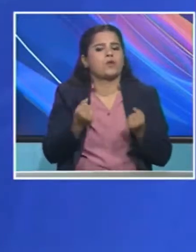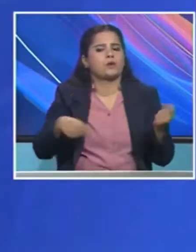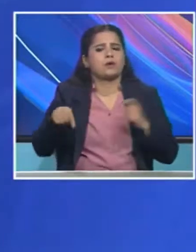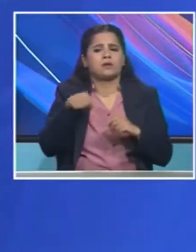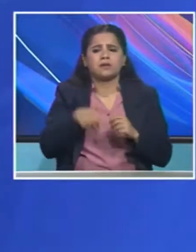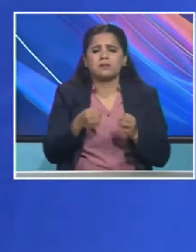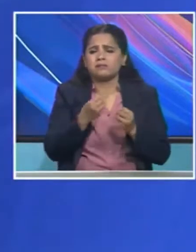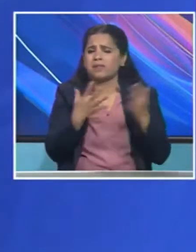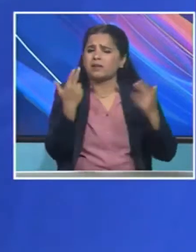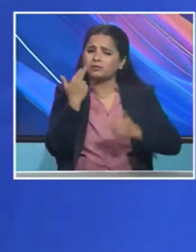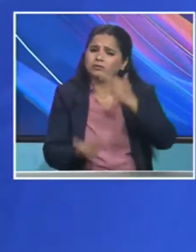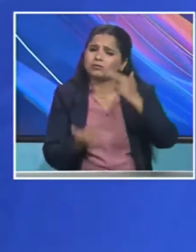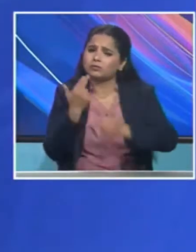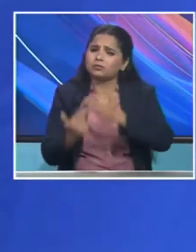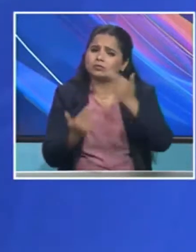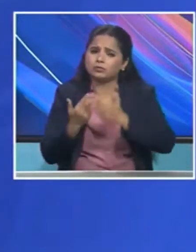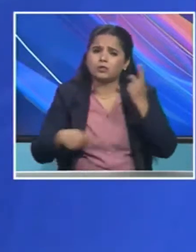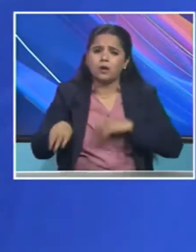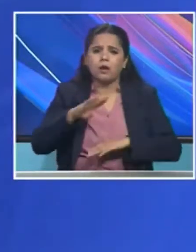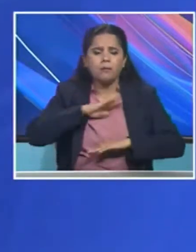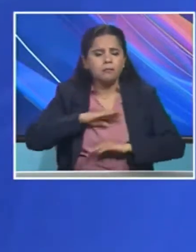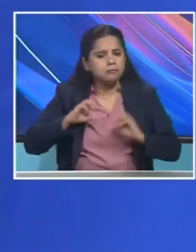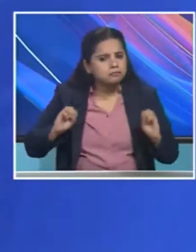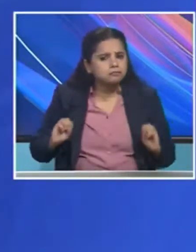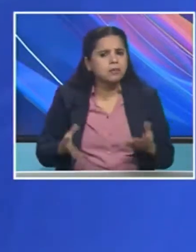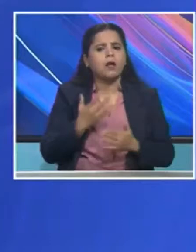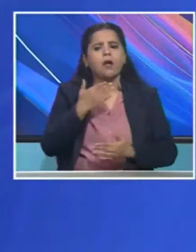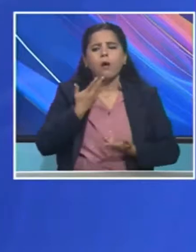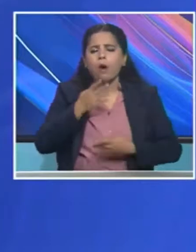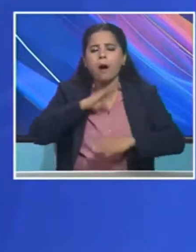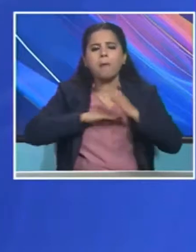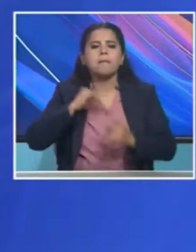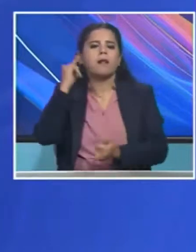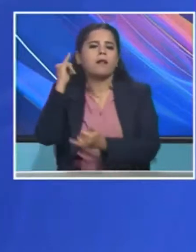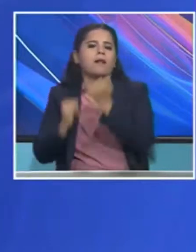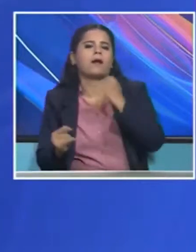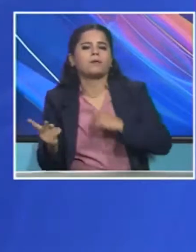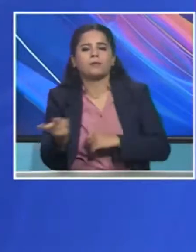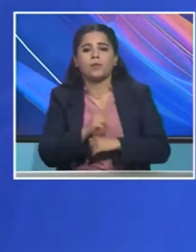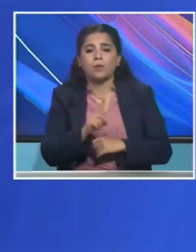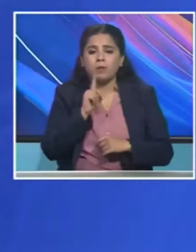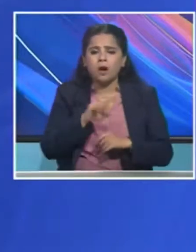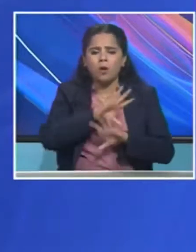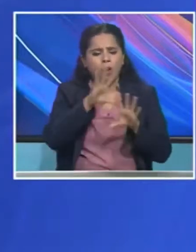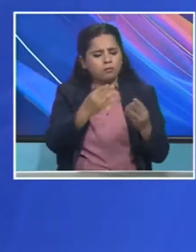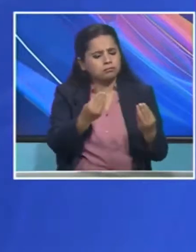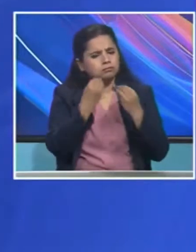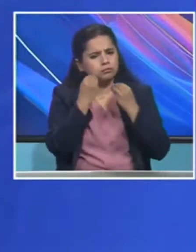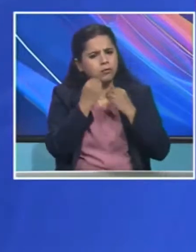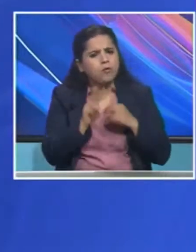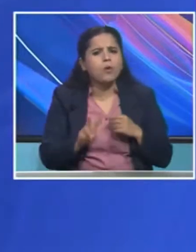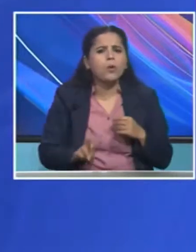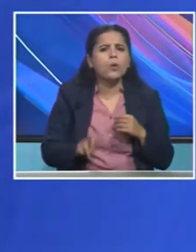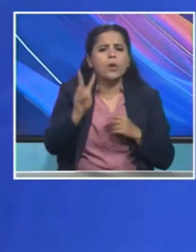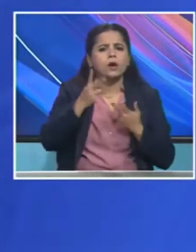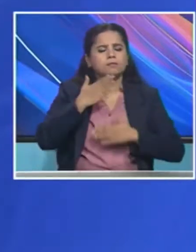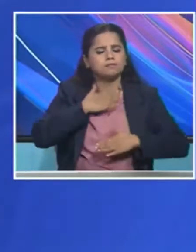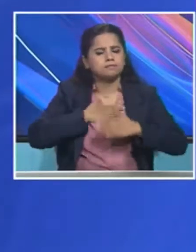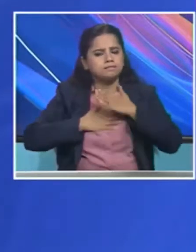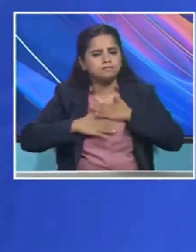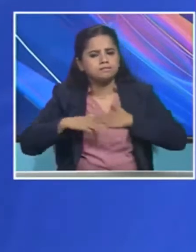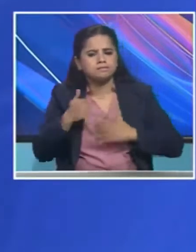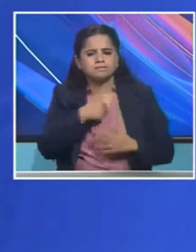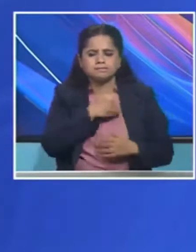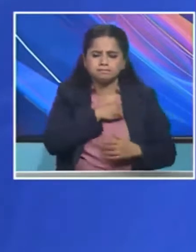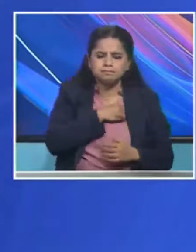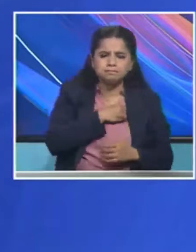countless stories there of humble beginnings and humble ends, but all teaching us that value of endurance, tolerance,